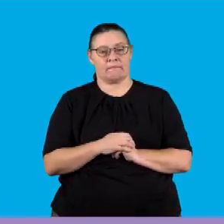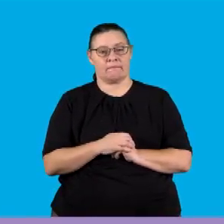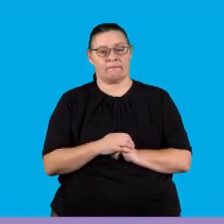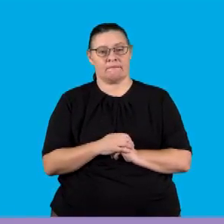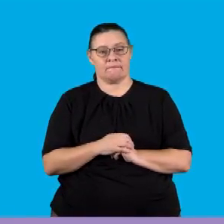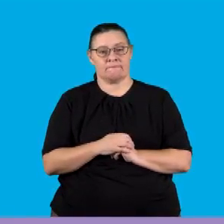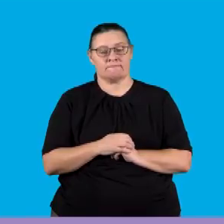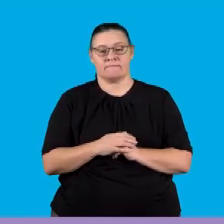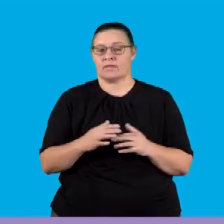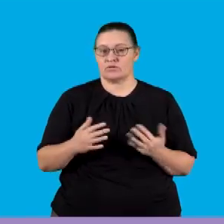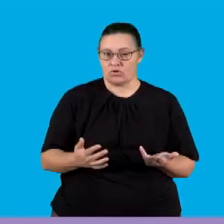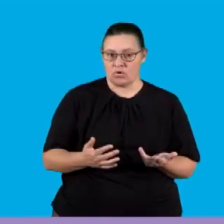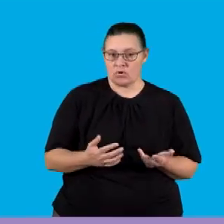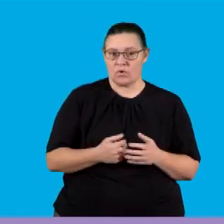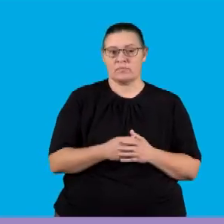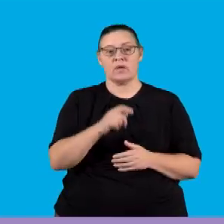values.